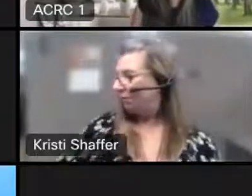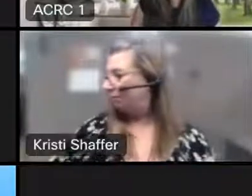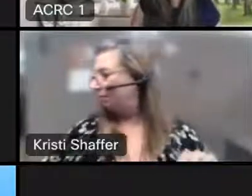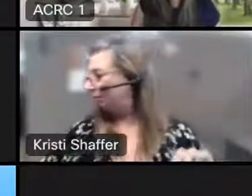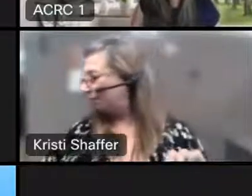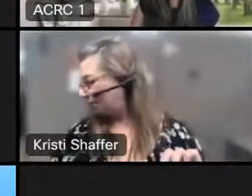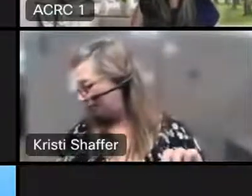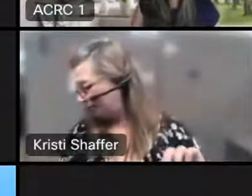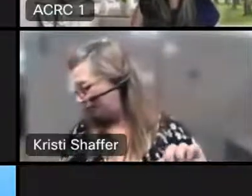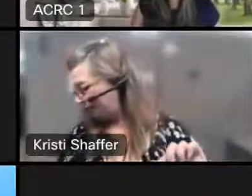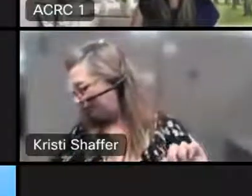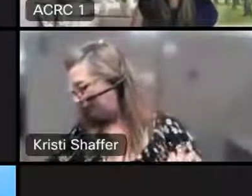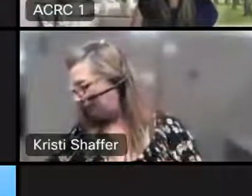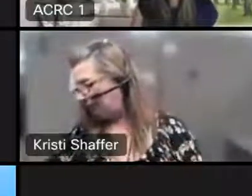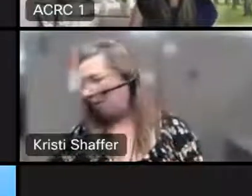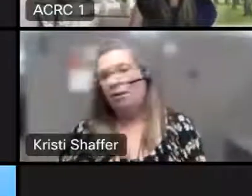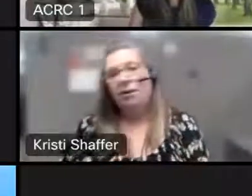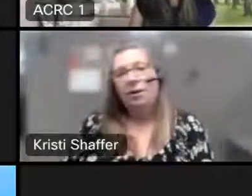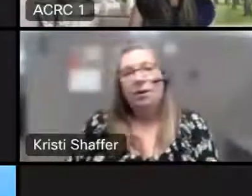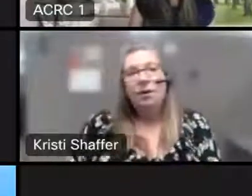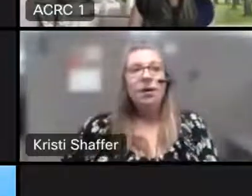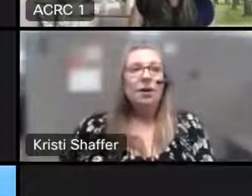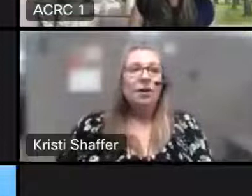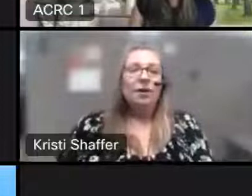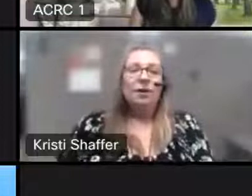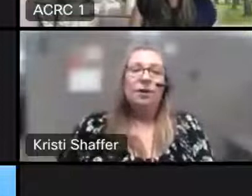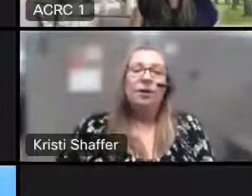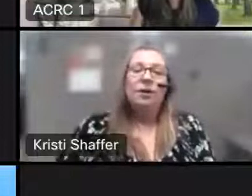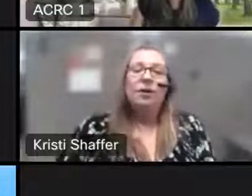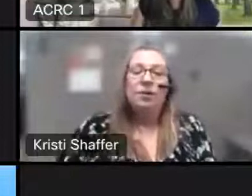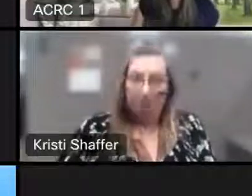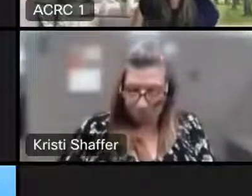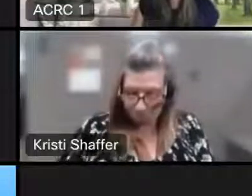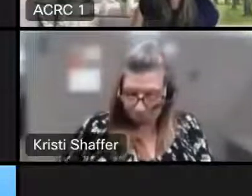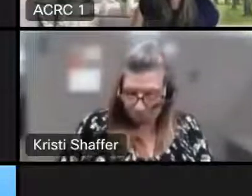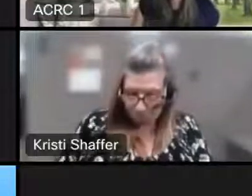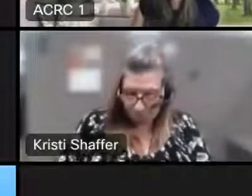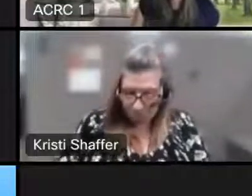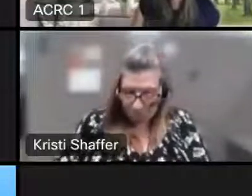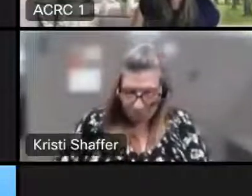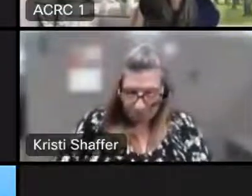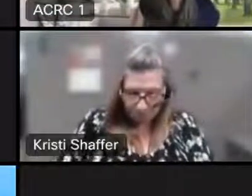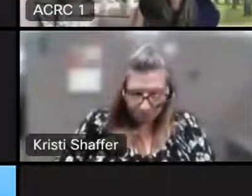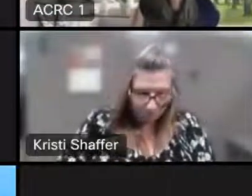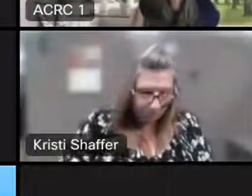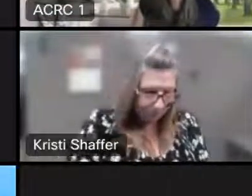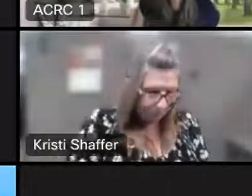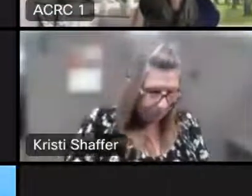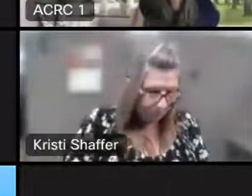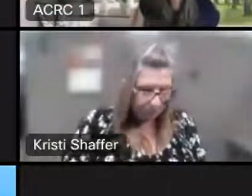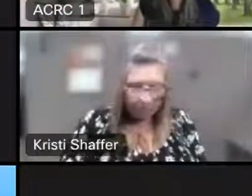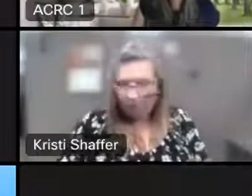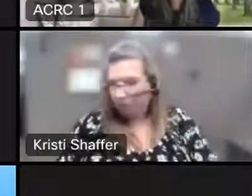there's cooler weather with higher humidity coming in, not much sun on the fire. There's going to be some